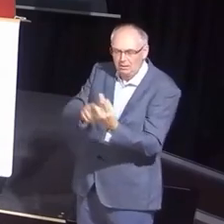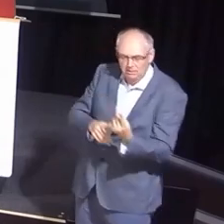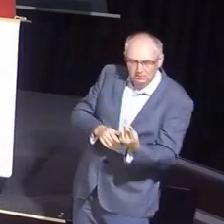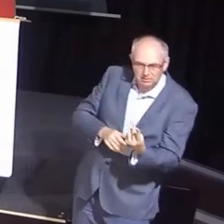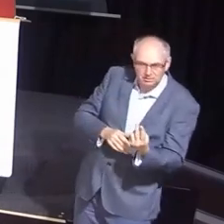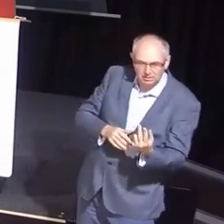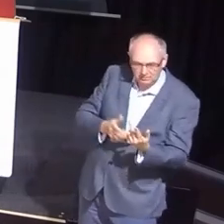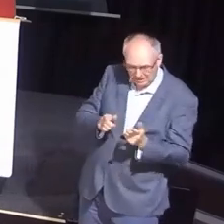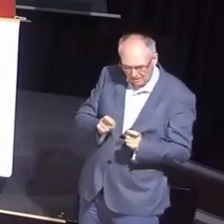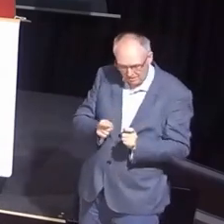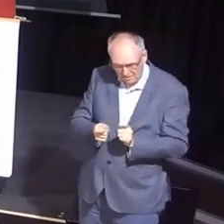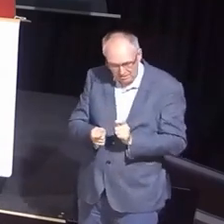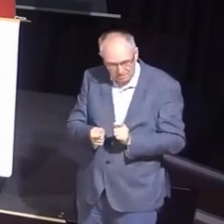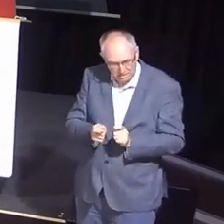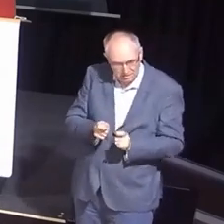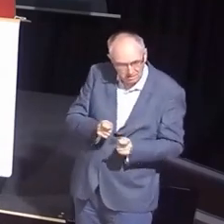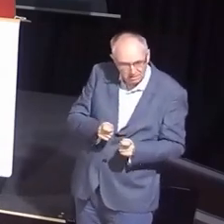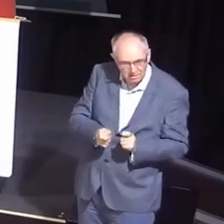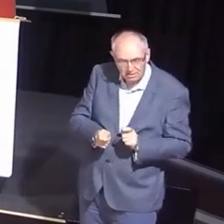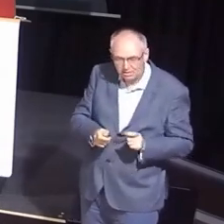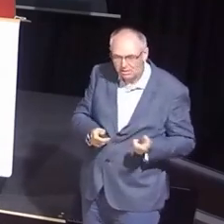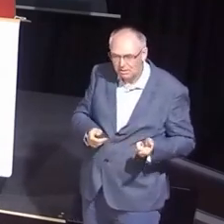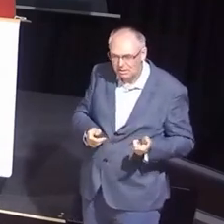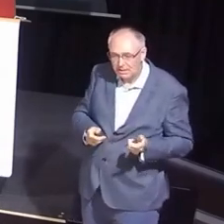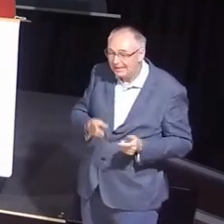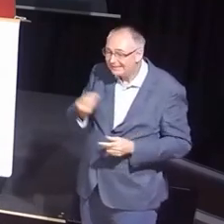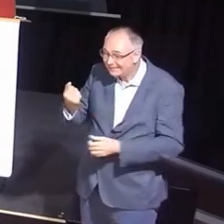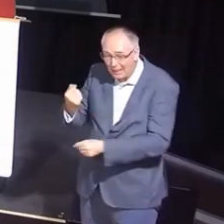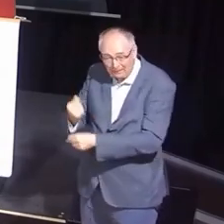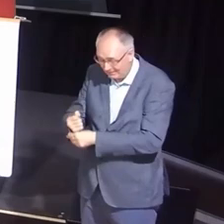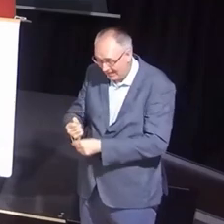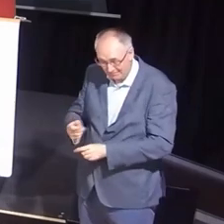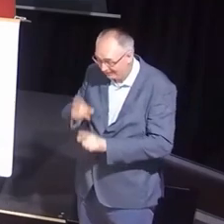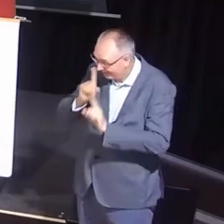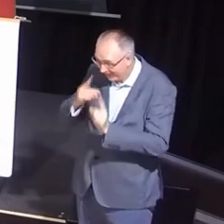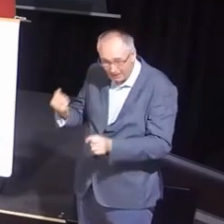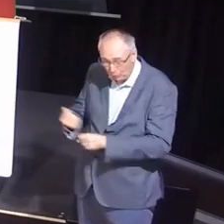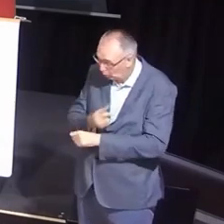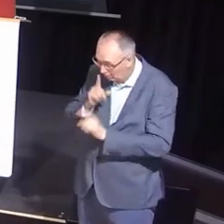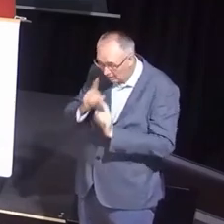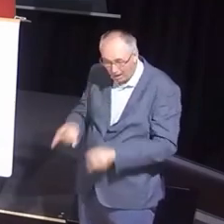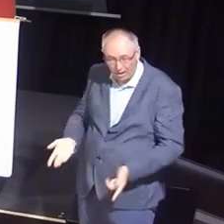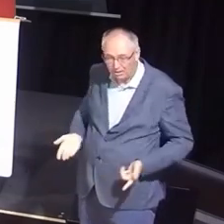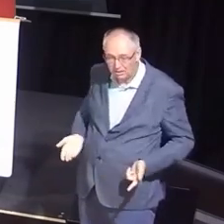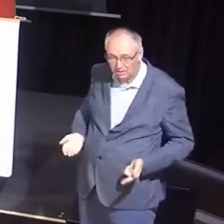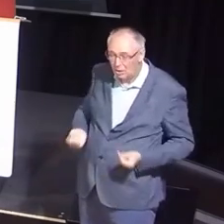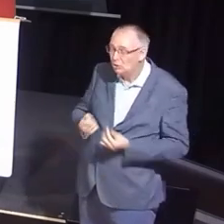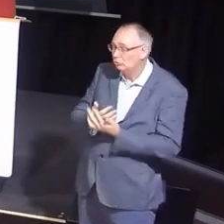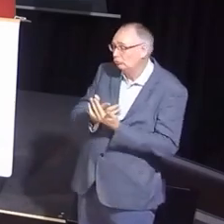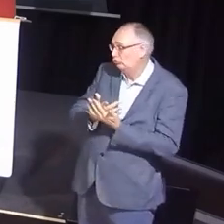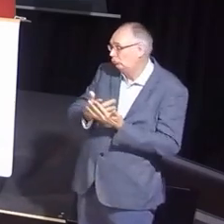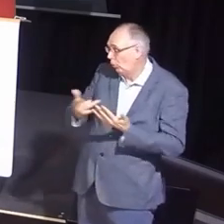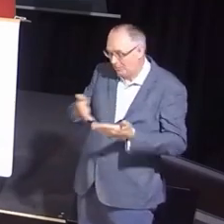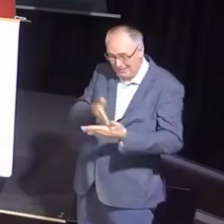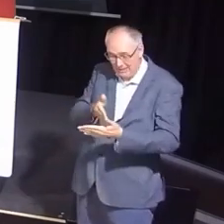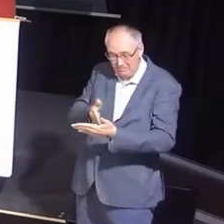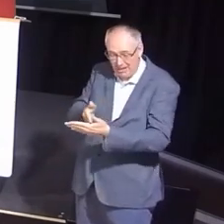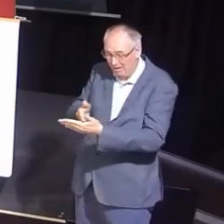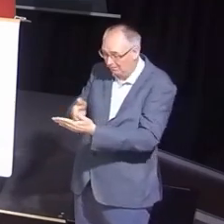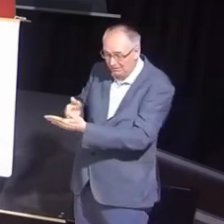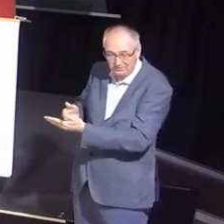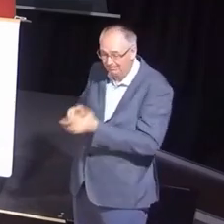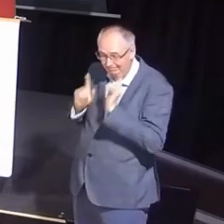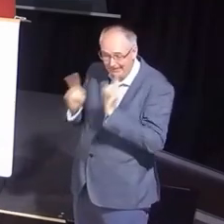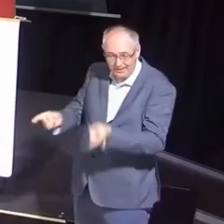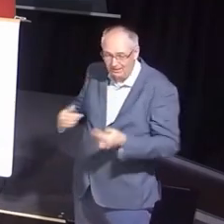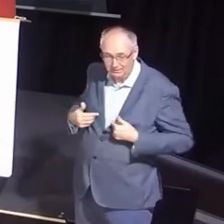those tailor abilities. But there are certain kinds of games that I will never be able to pick up, as I mentioned earlier. Like, they just have so many barriers for me.